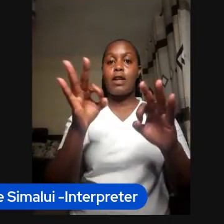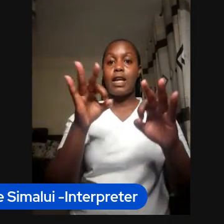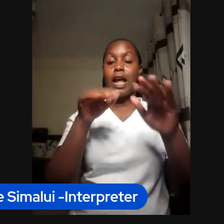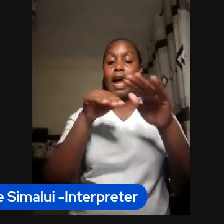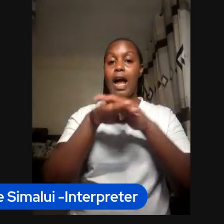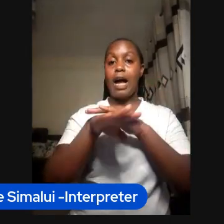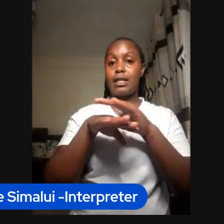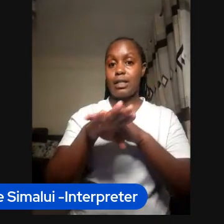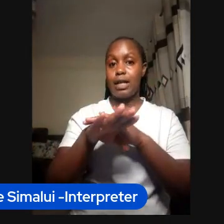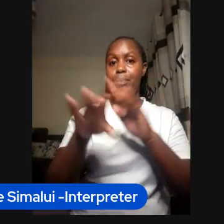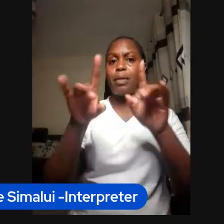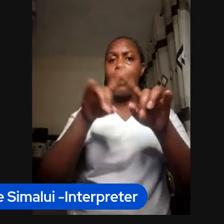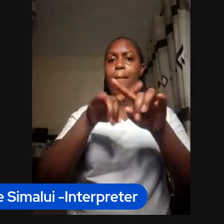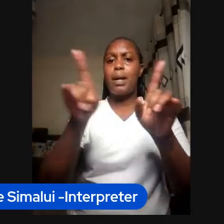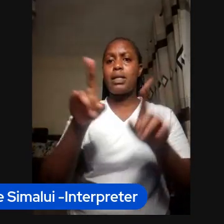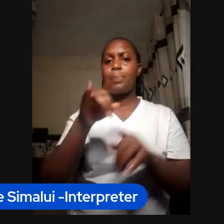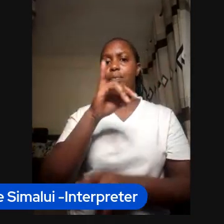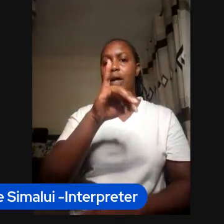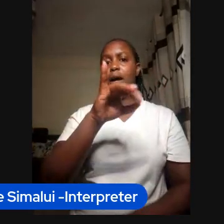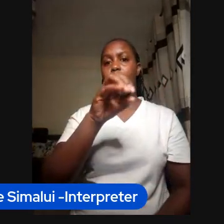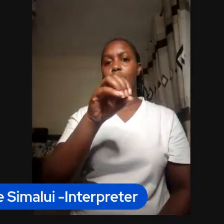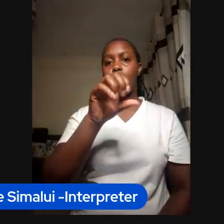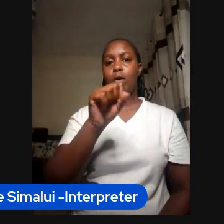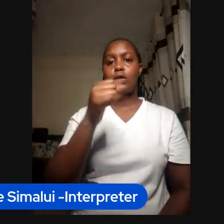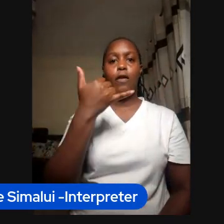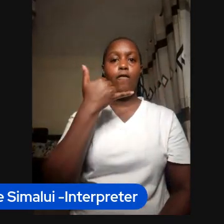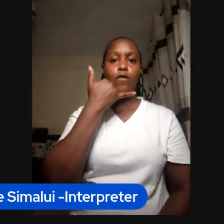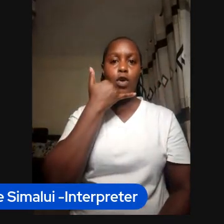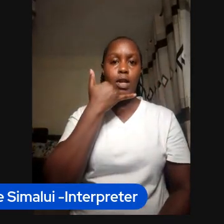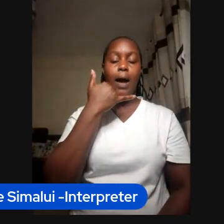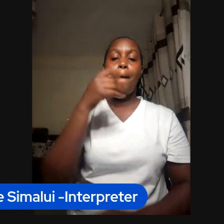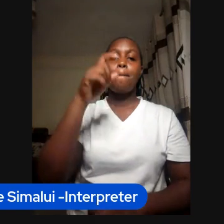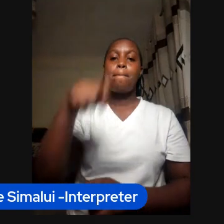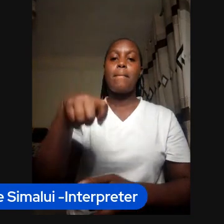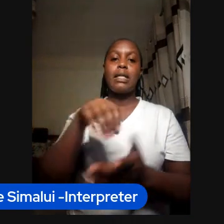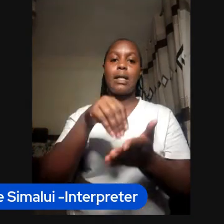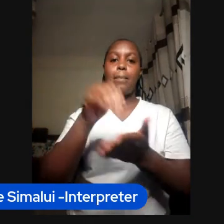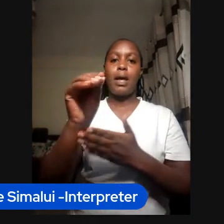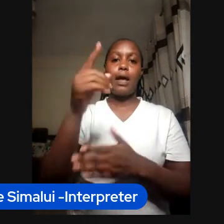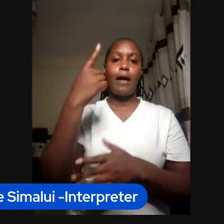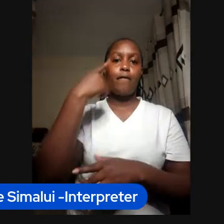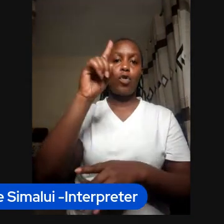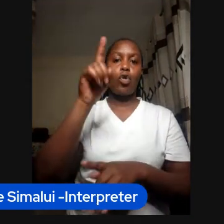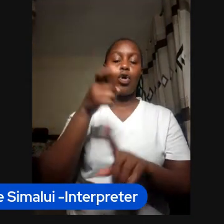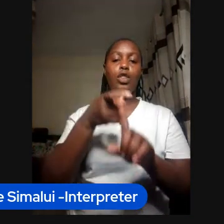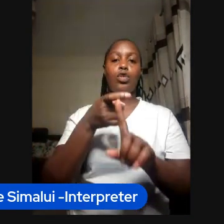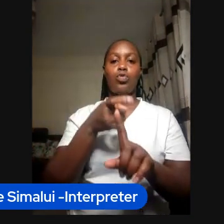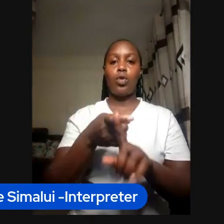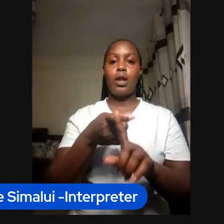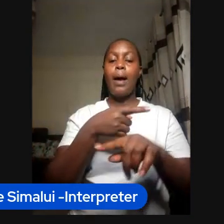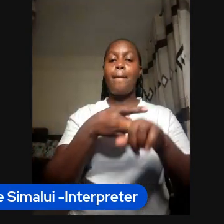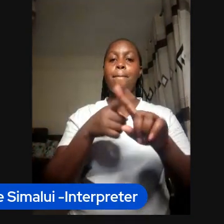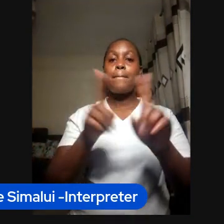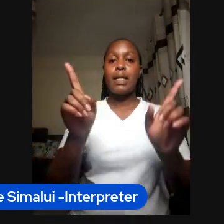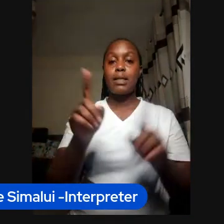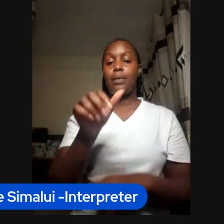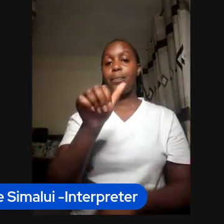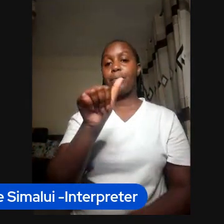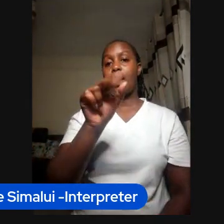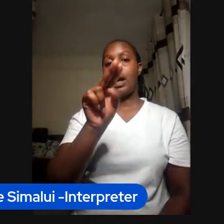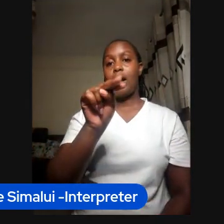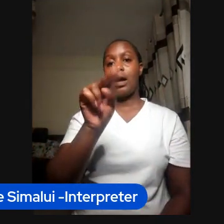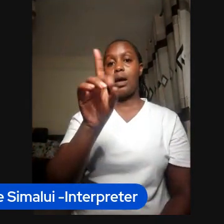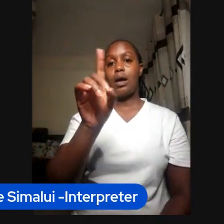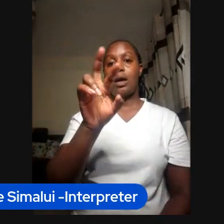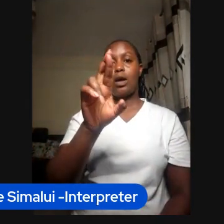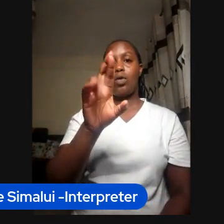on iOS, I know most of the iOS phones will ask you to pay for the tools. But for the Android, you can access the captions. But if you have to